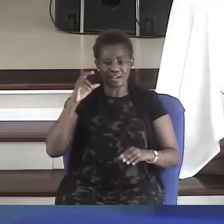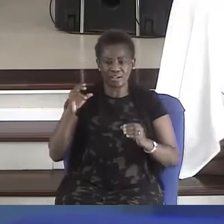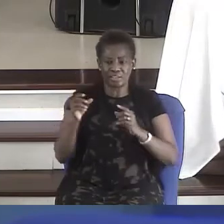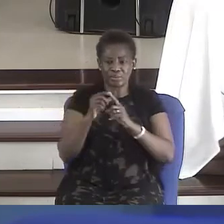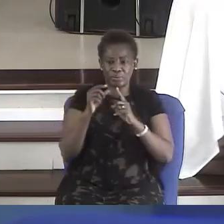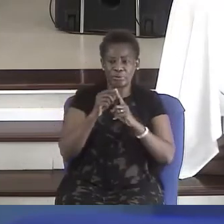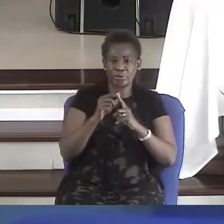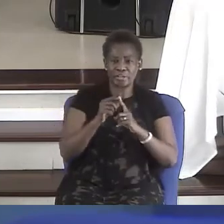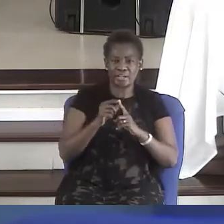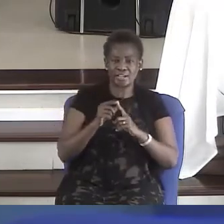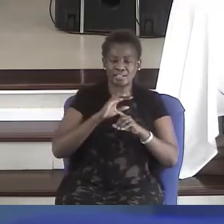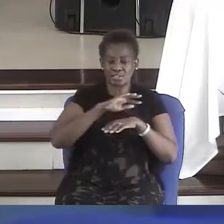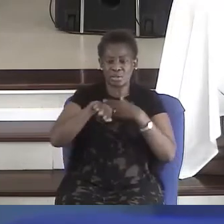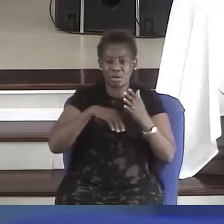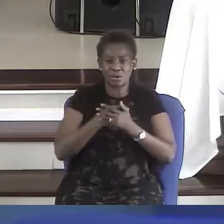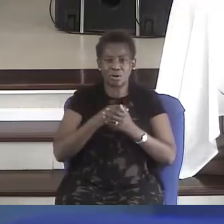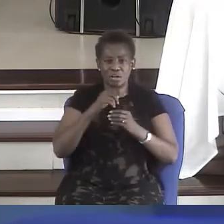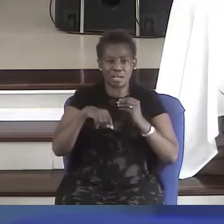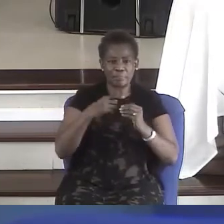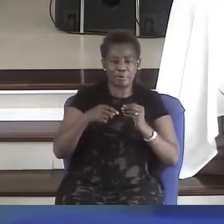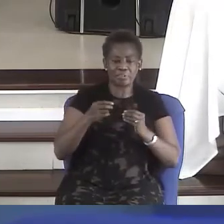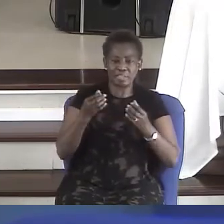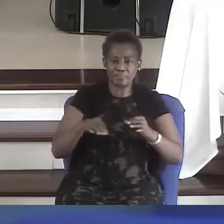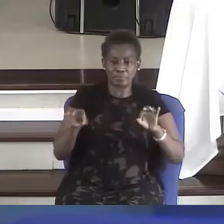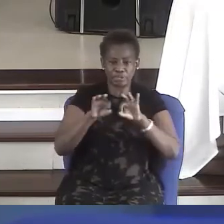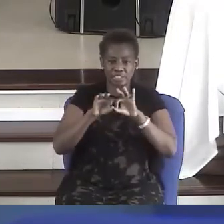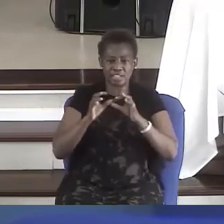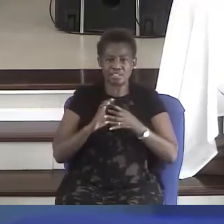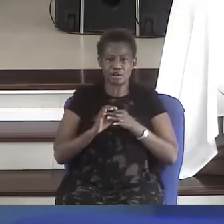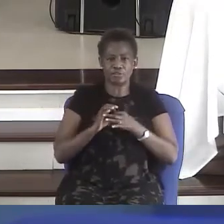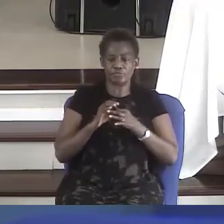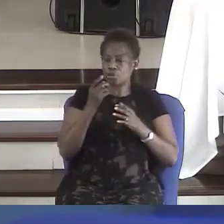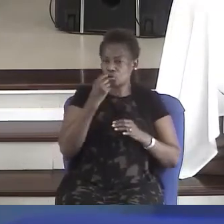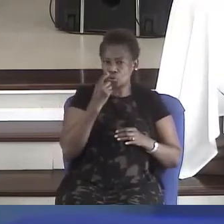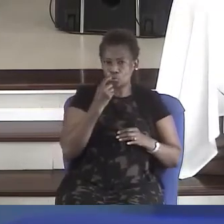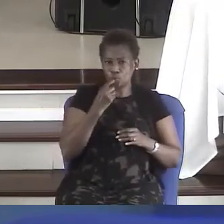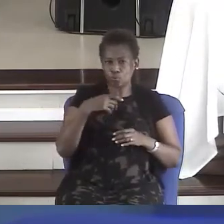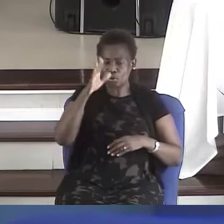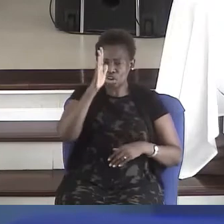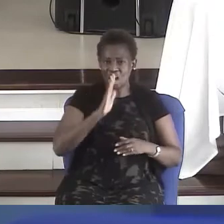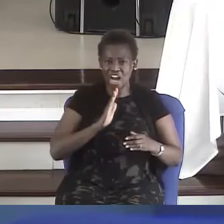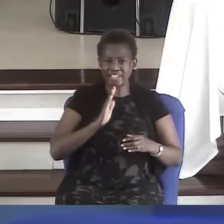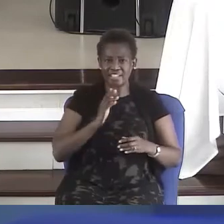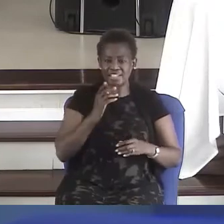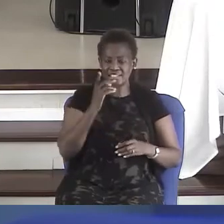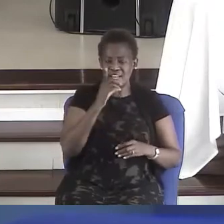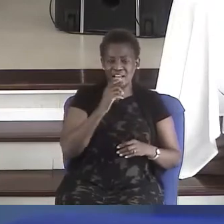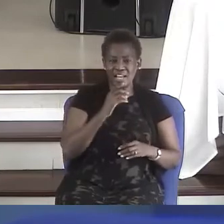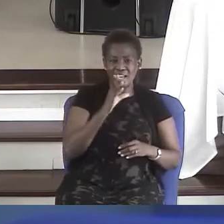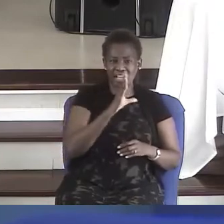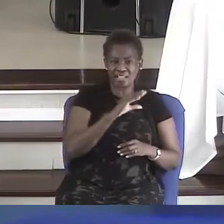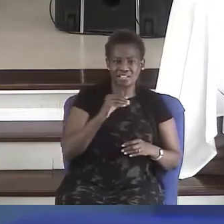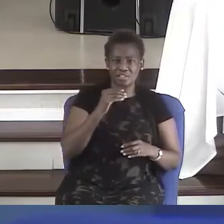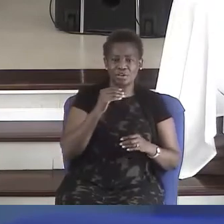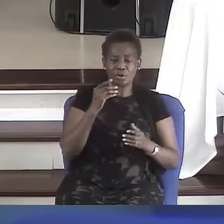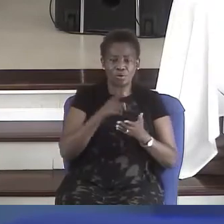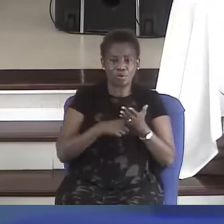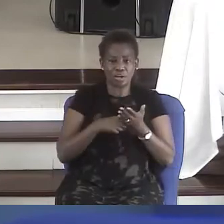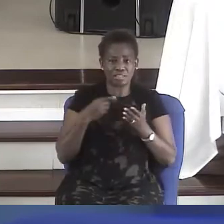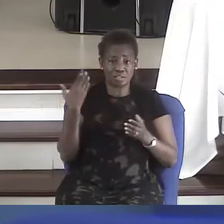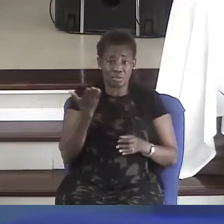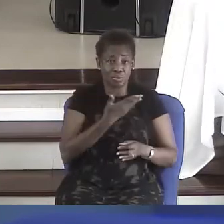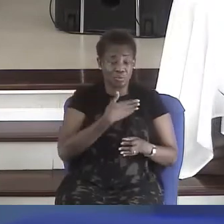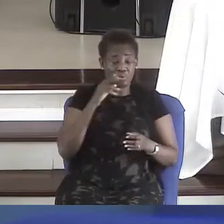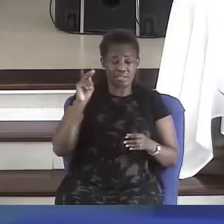about the importance of who God is and what we need to do. It talks about Paul, it talks about Isaiah, it talks